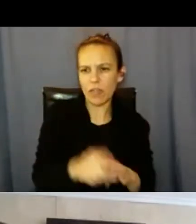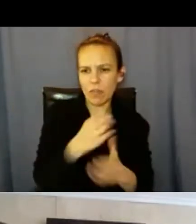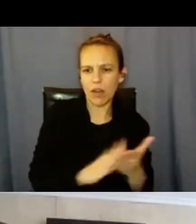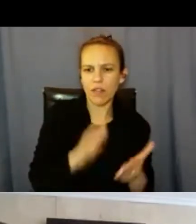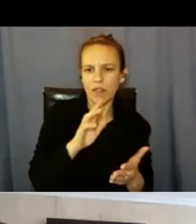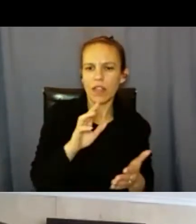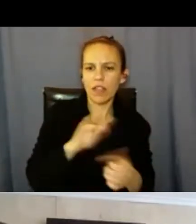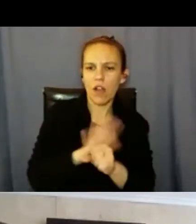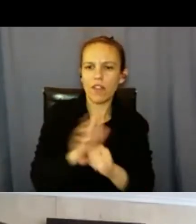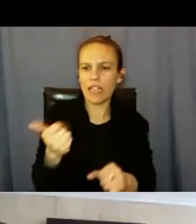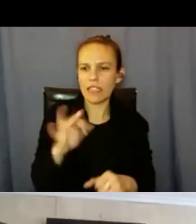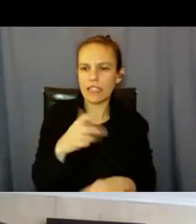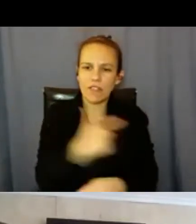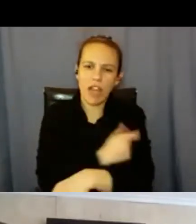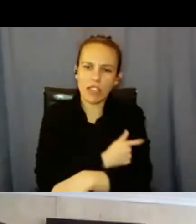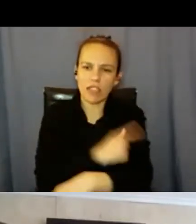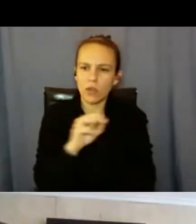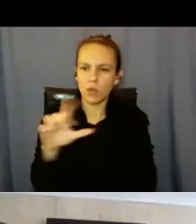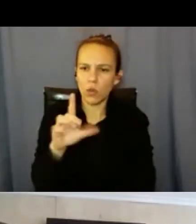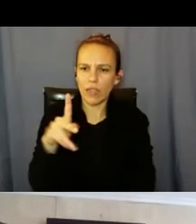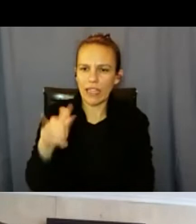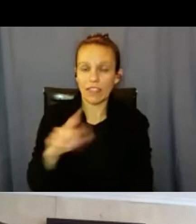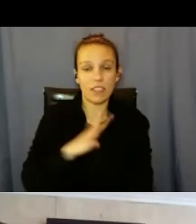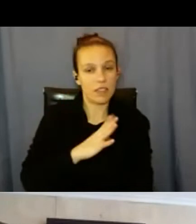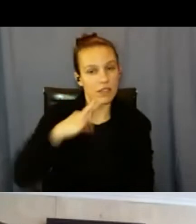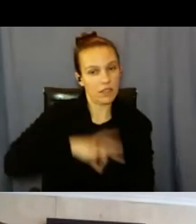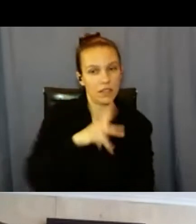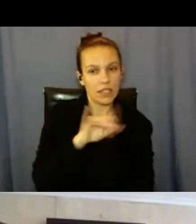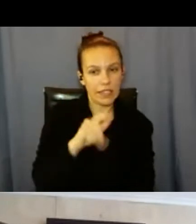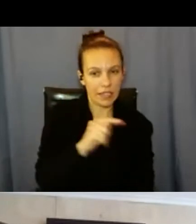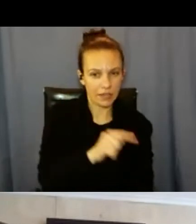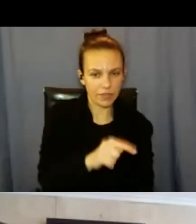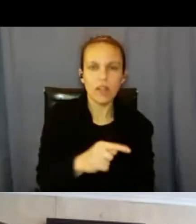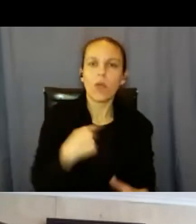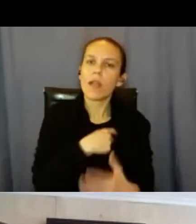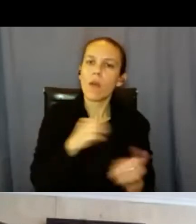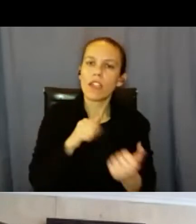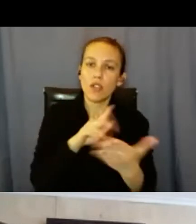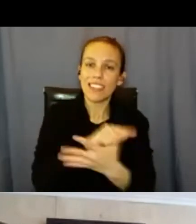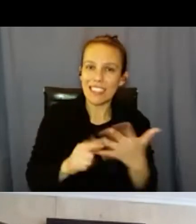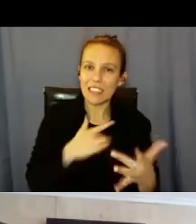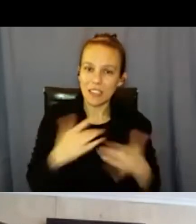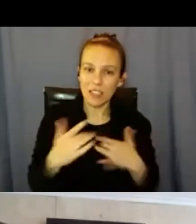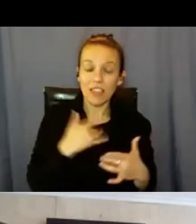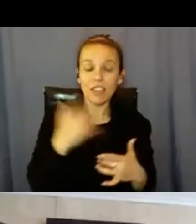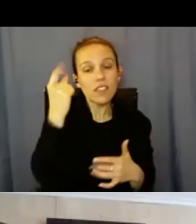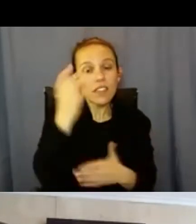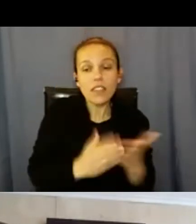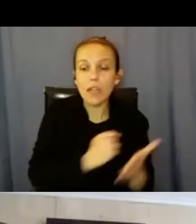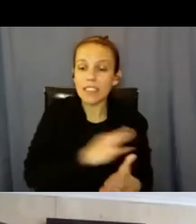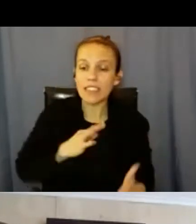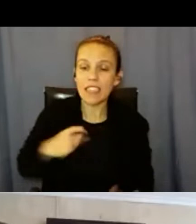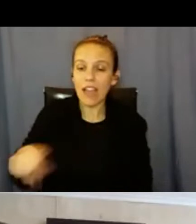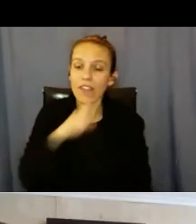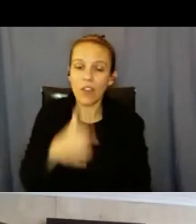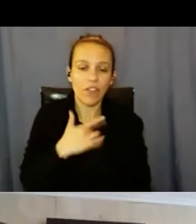useful. And we really want to address these concerns. Some of our staff will not feel comfortable asking questions, and so we